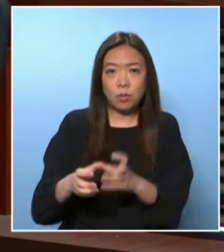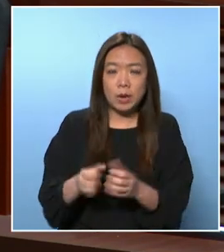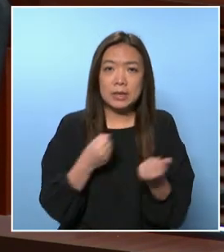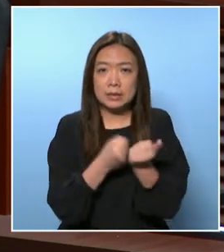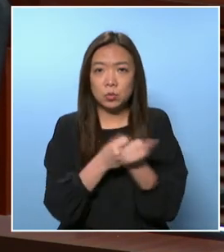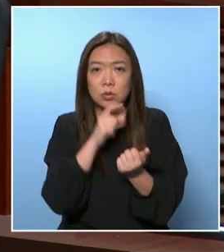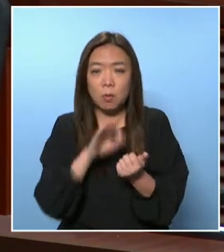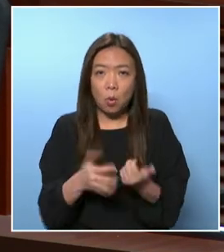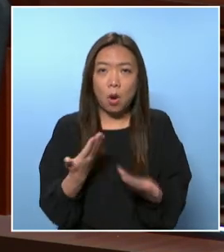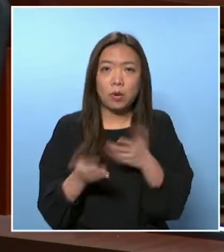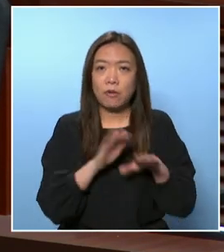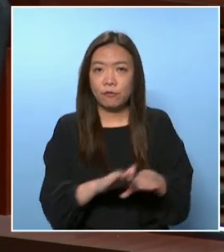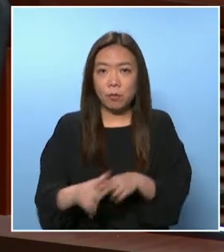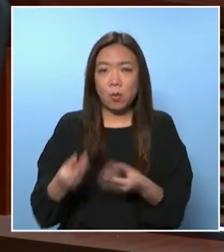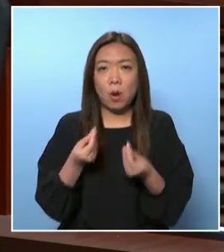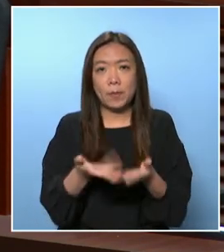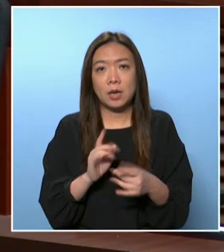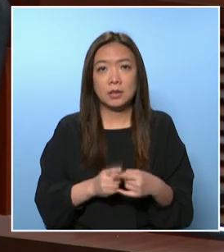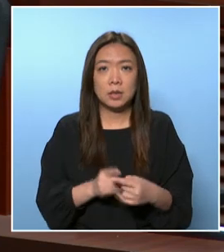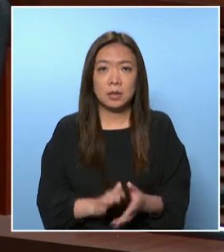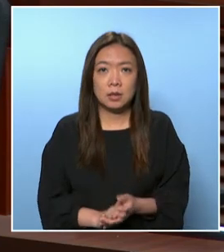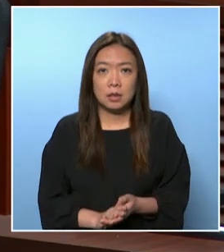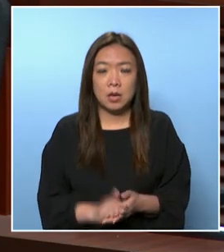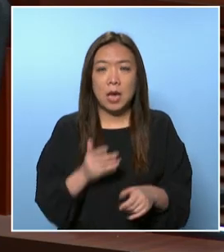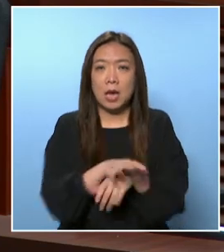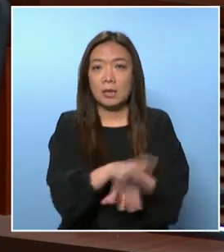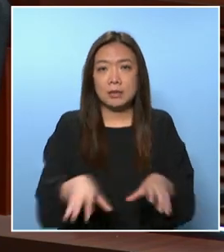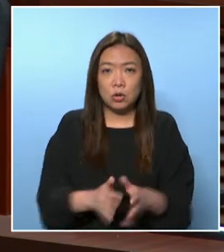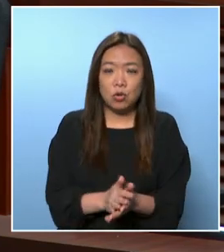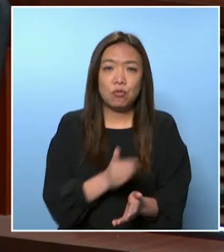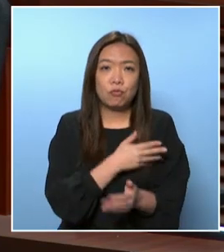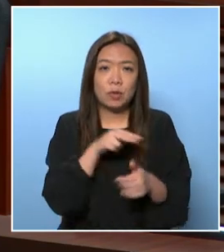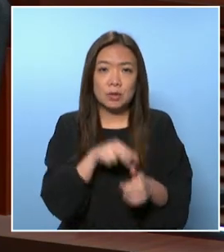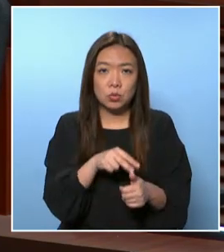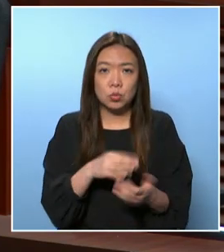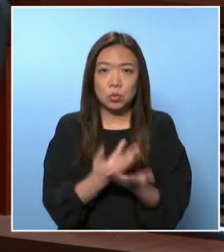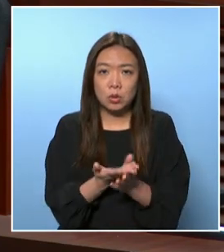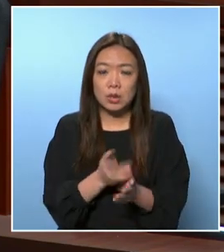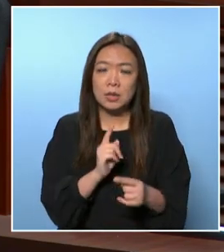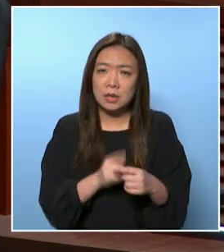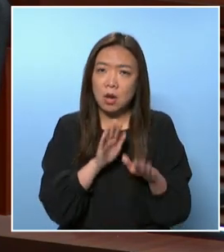So will there be any cross-departmental care or support services provided